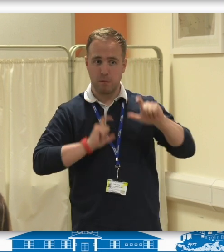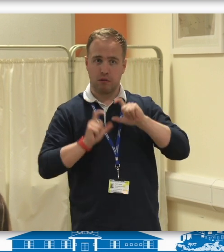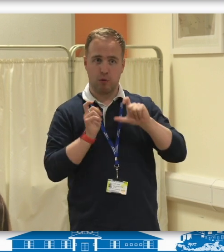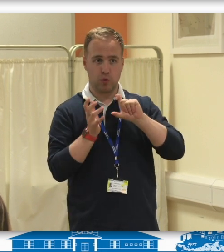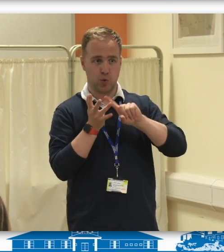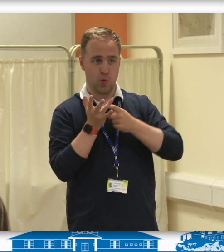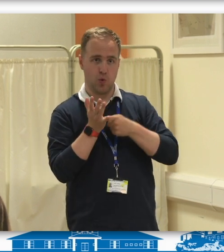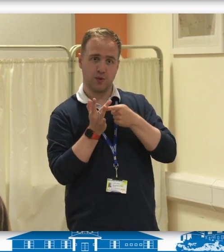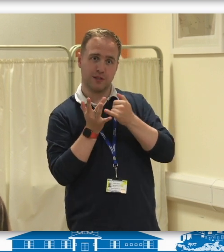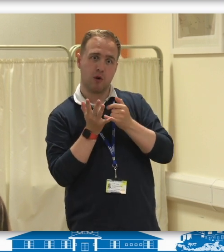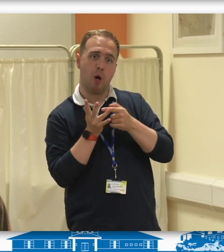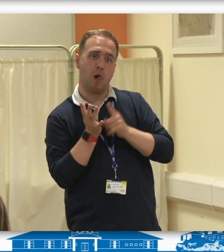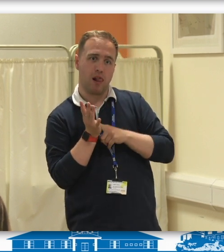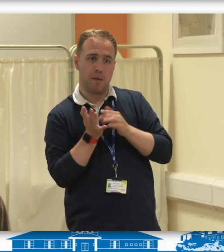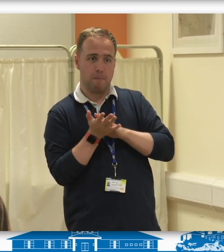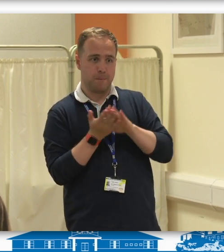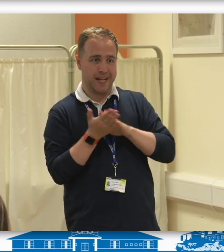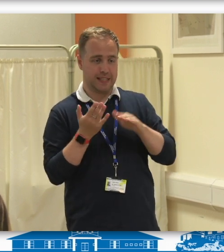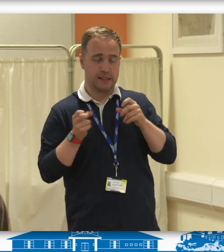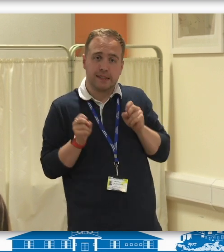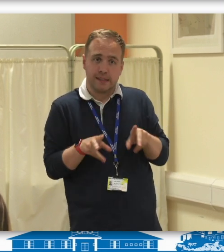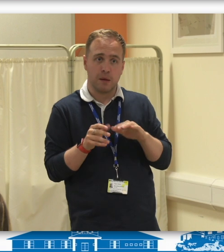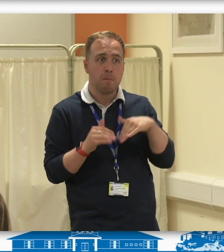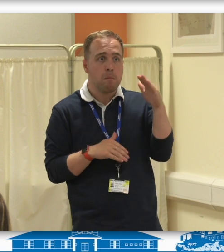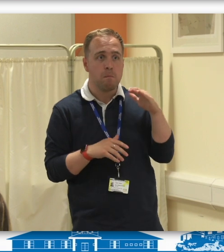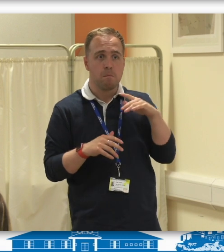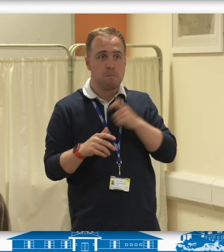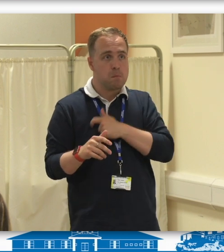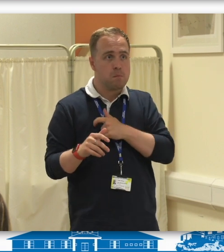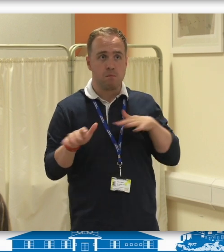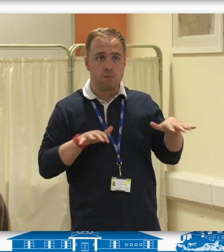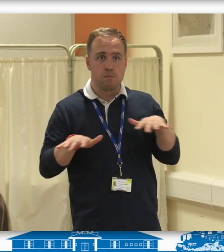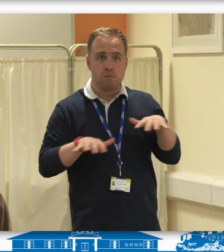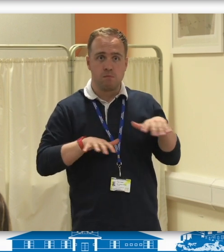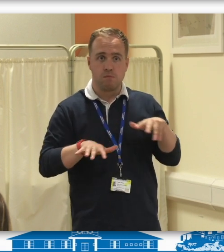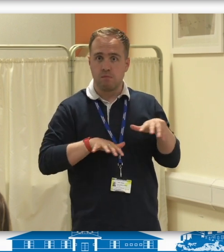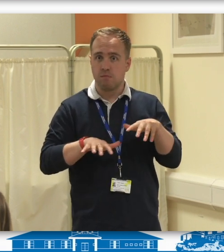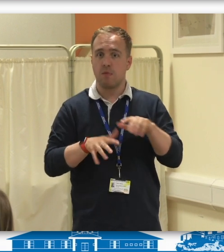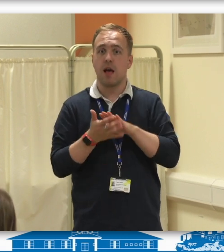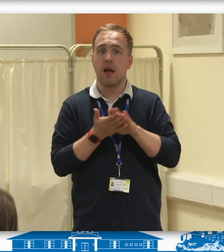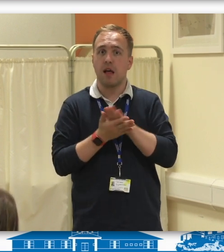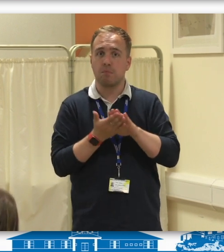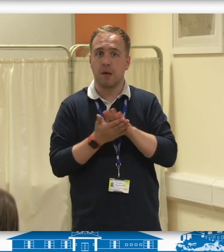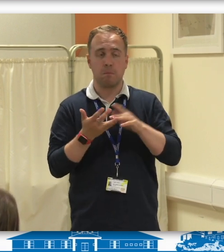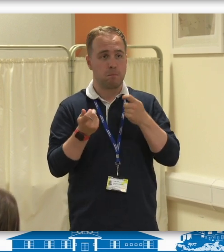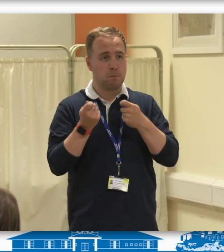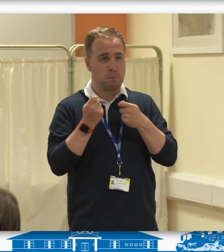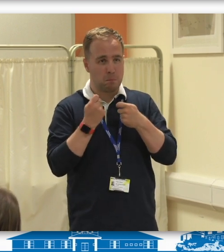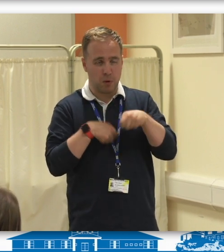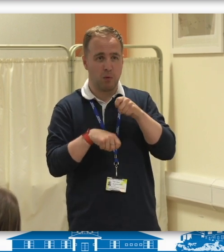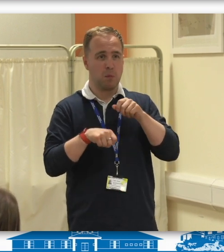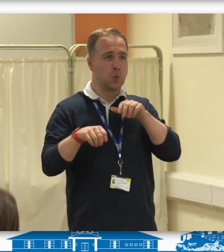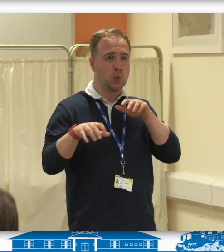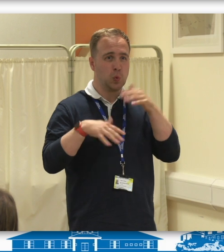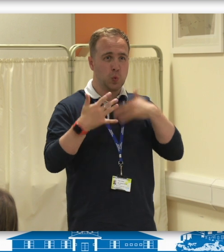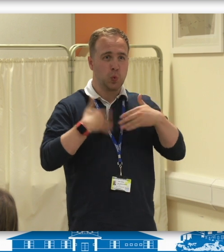sensitivity of the HPA. It can also lead to adrenal gland sensitivity and then enhanced sympathetic drive. And so